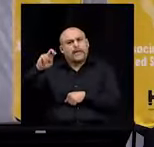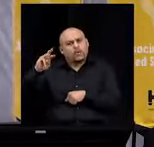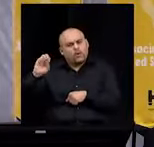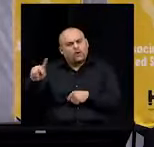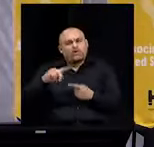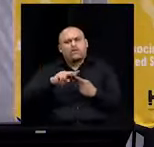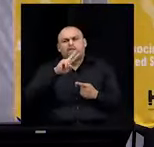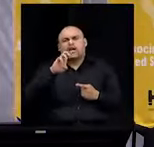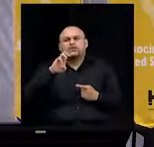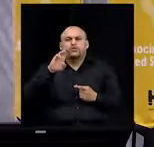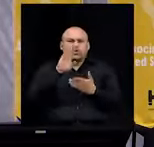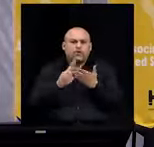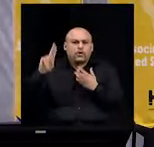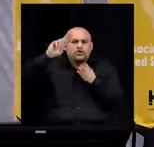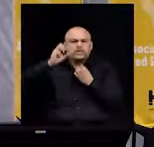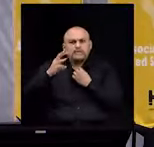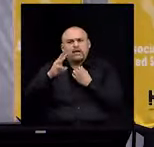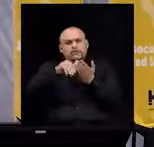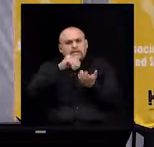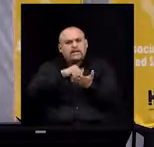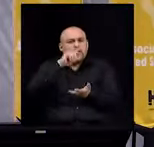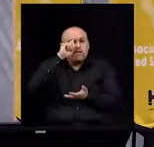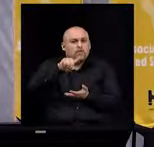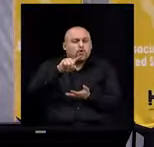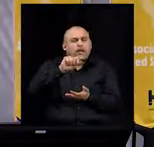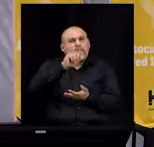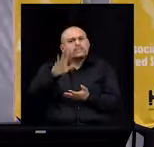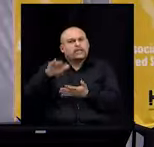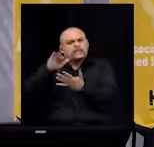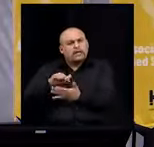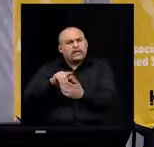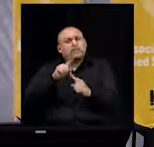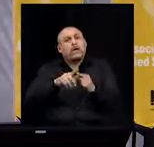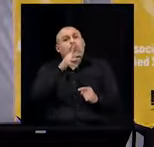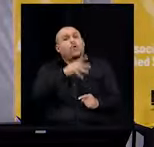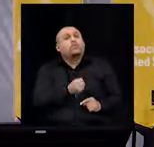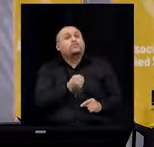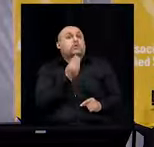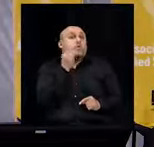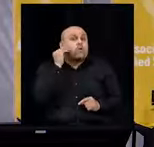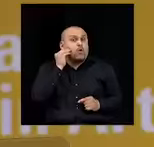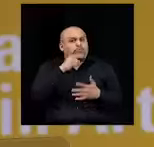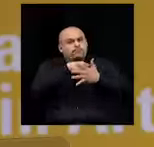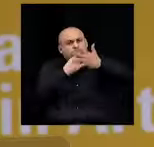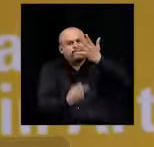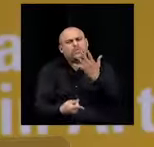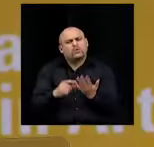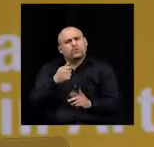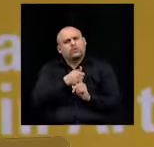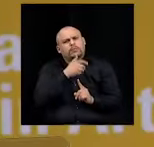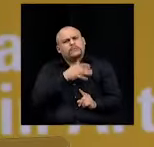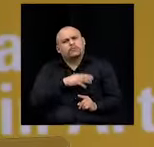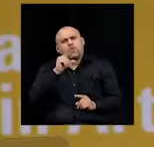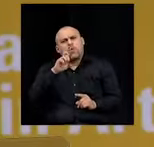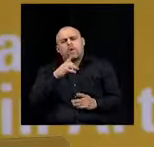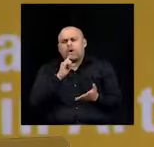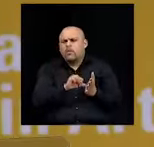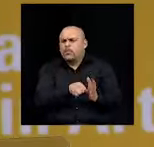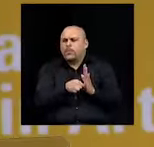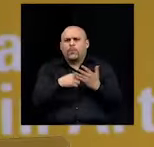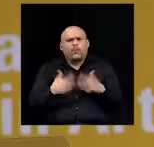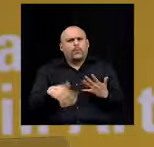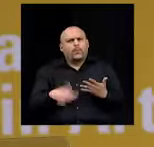Rice University's Chow Center for Asian Studies, and the Women's Home. Ms. Cole's impressive story of